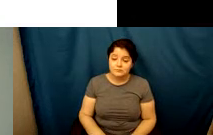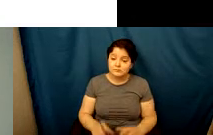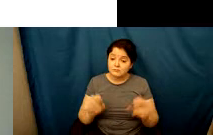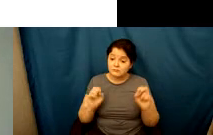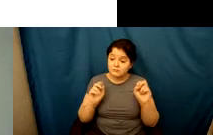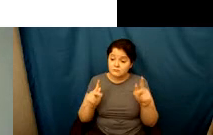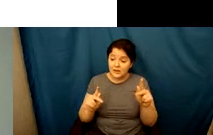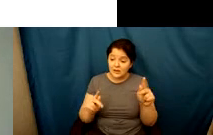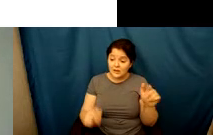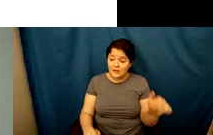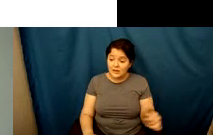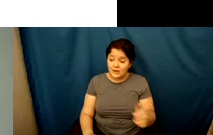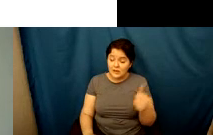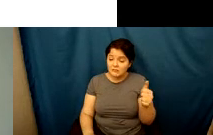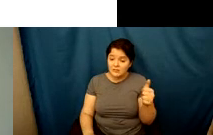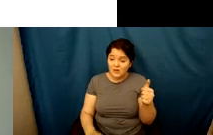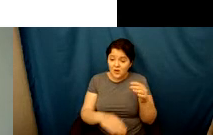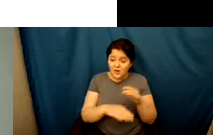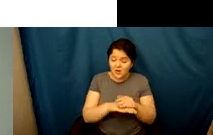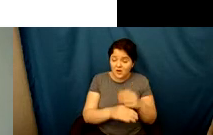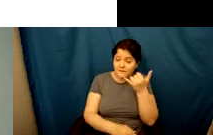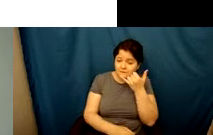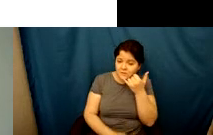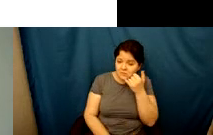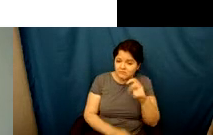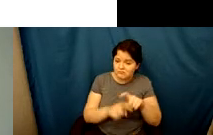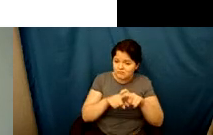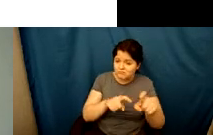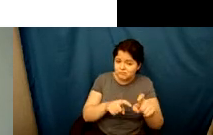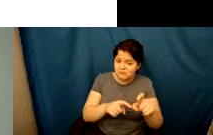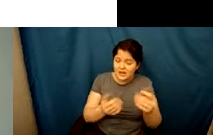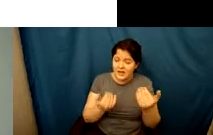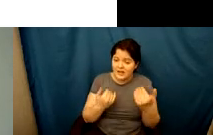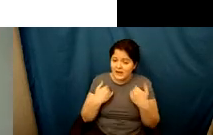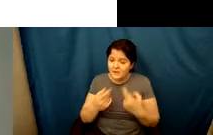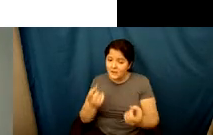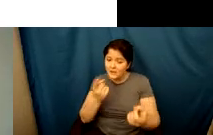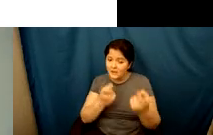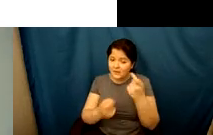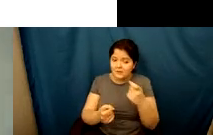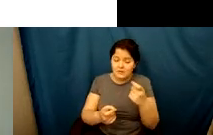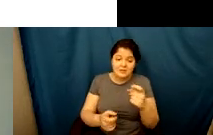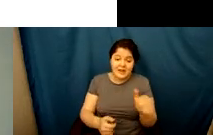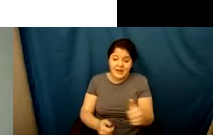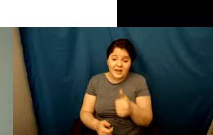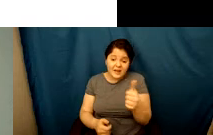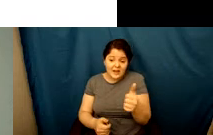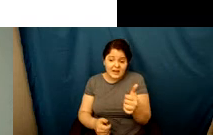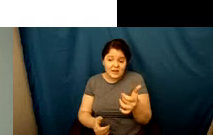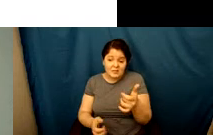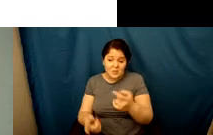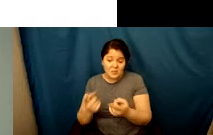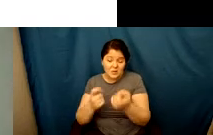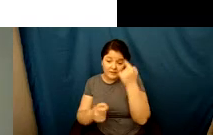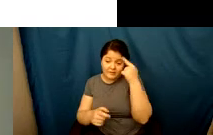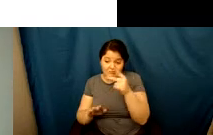Okay, is there anybody else on the phone that has any questions or any more questions for the project